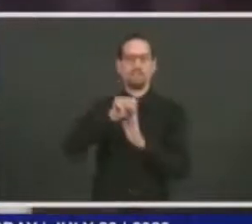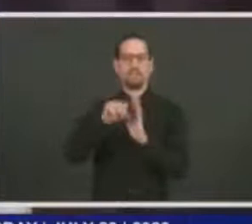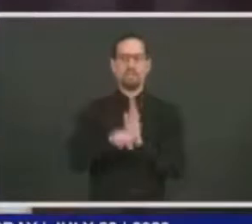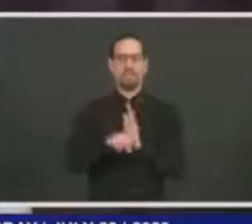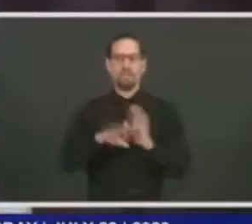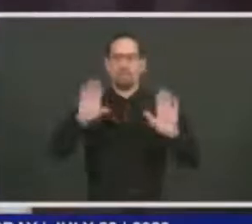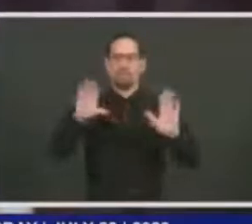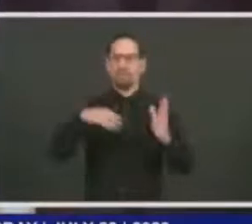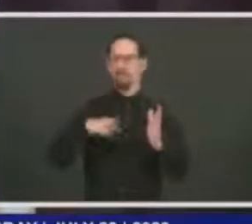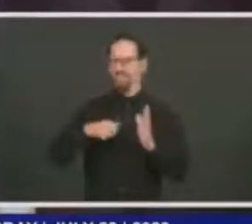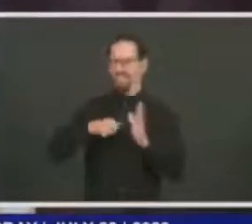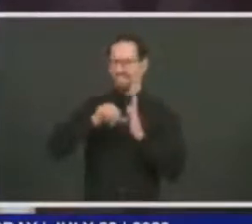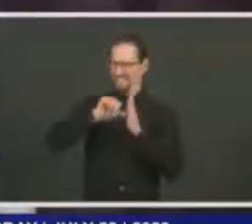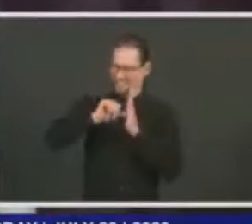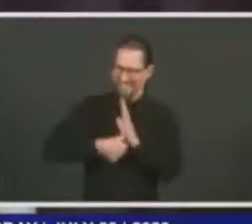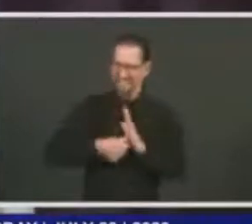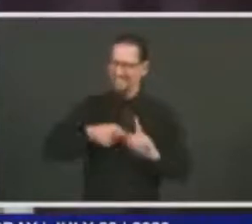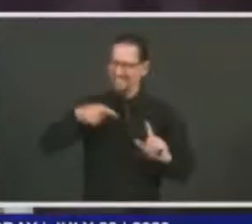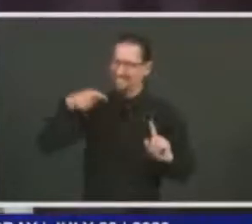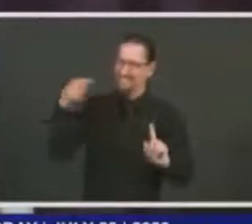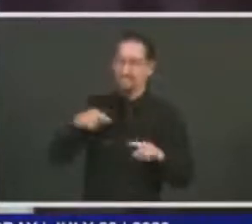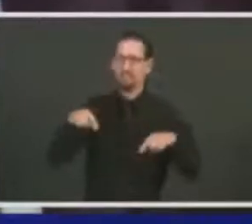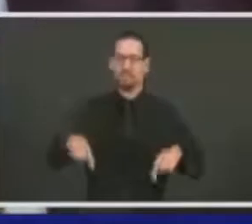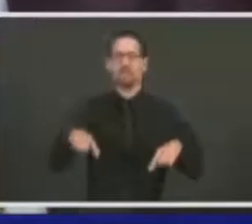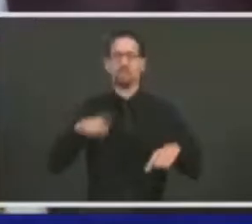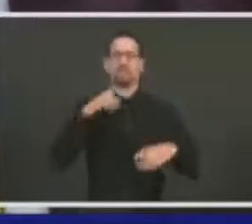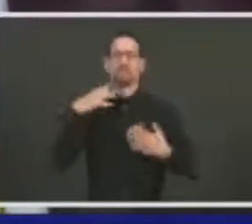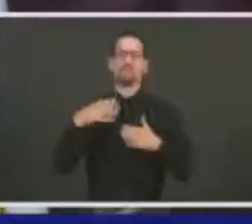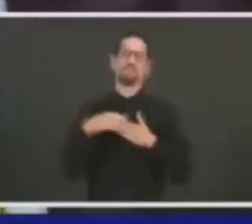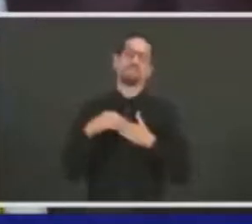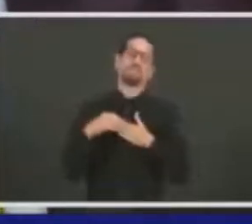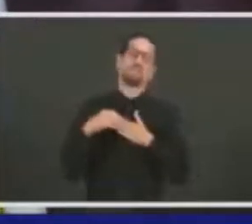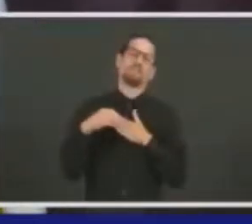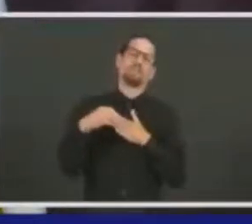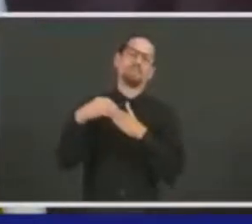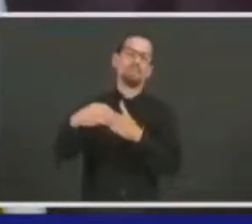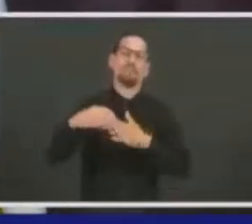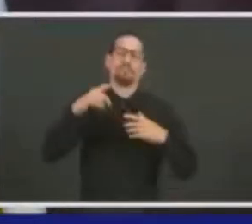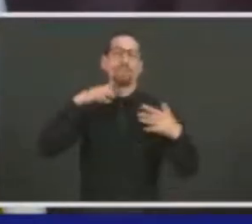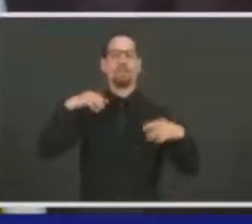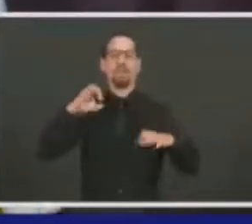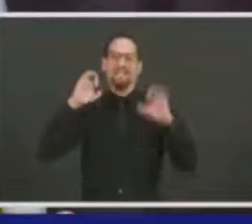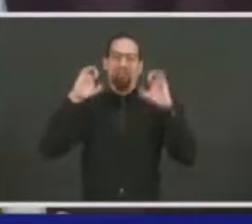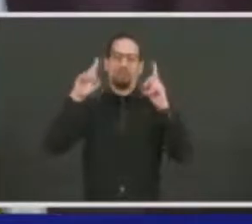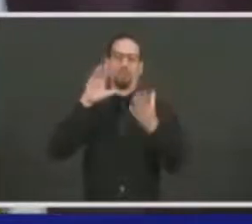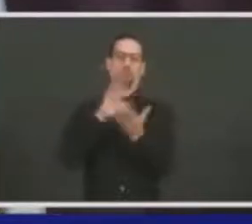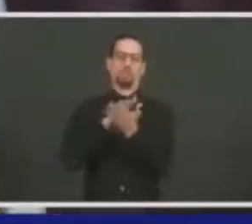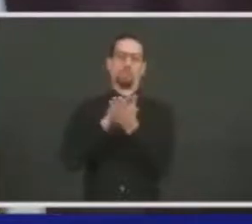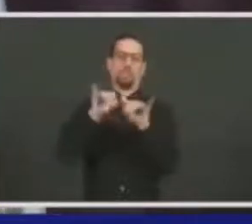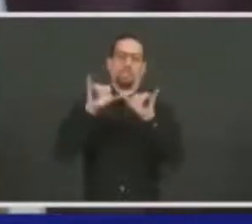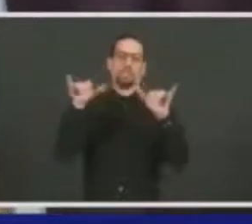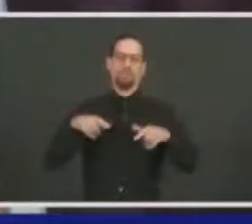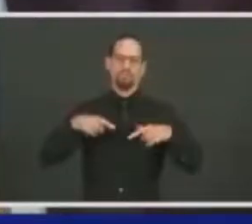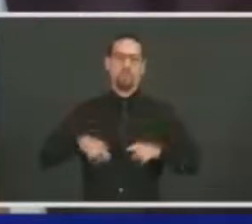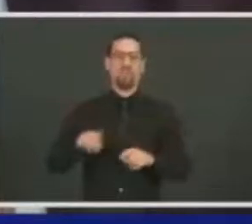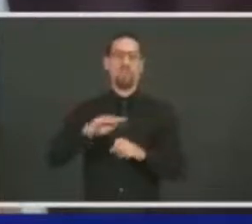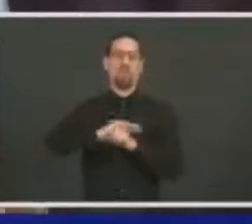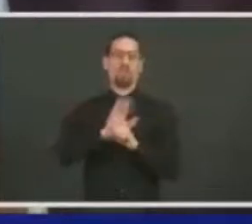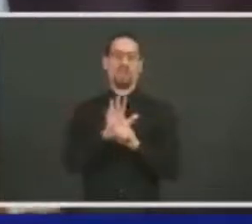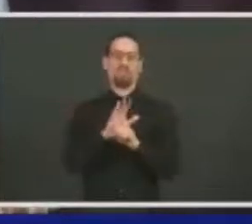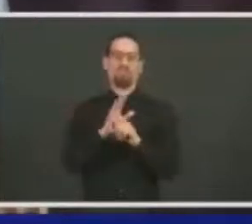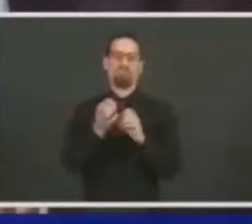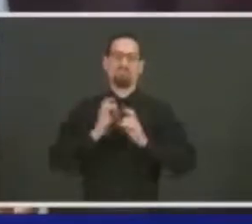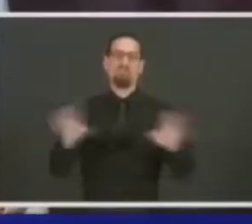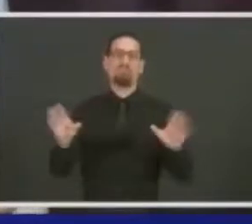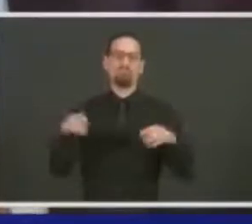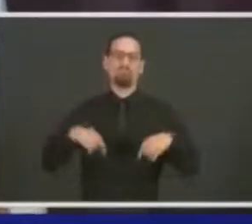remains a leader ensuring education continues during COVID-19. Many states were struggling on how to figure it out. We